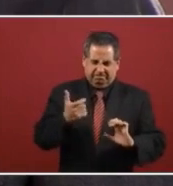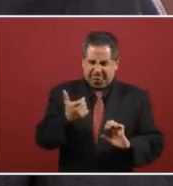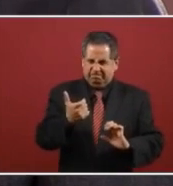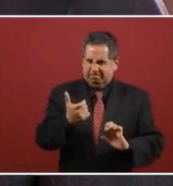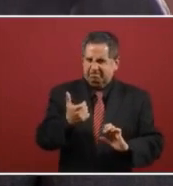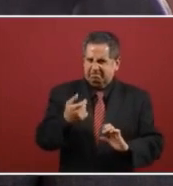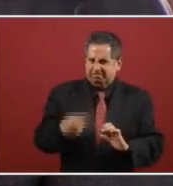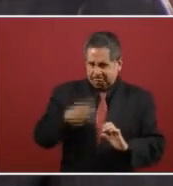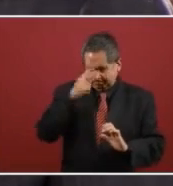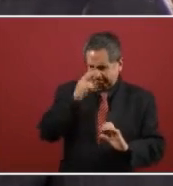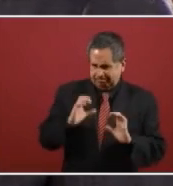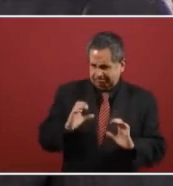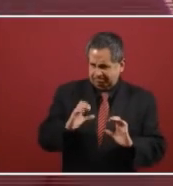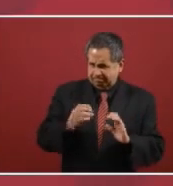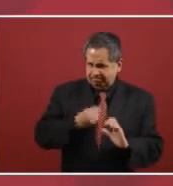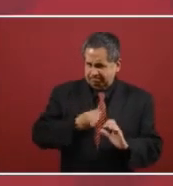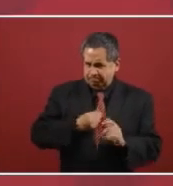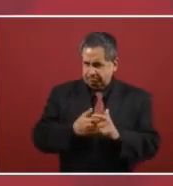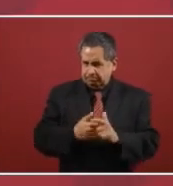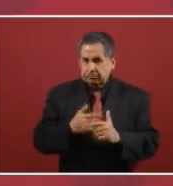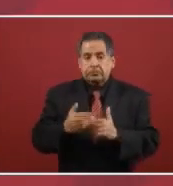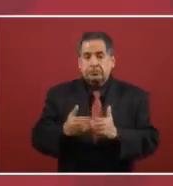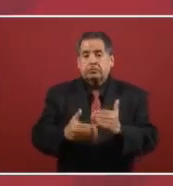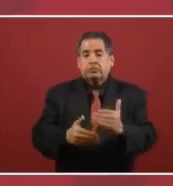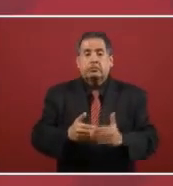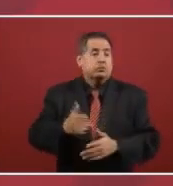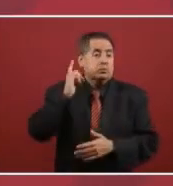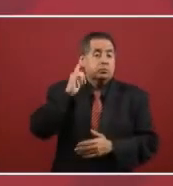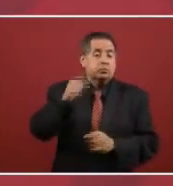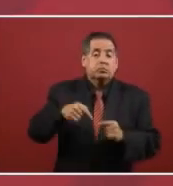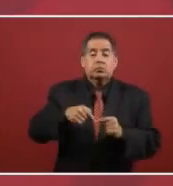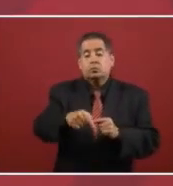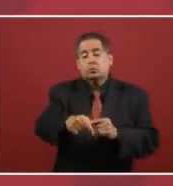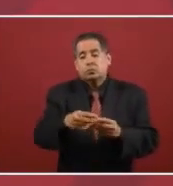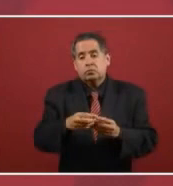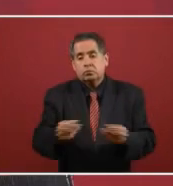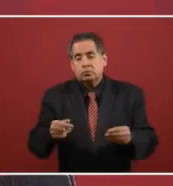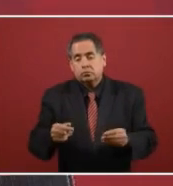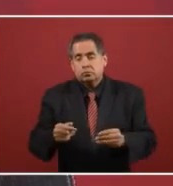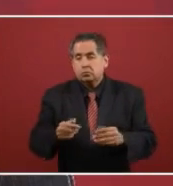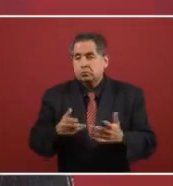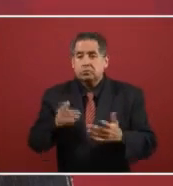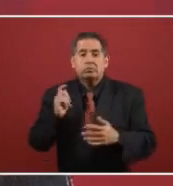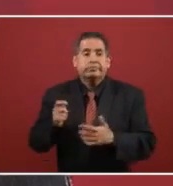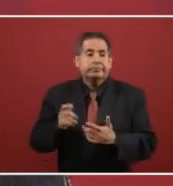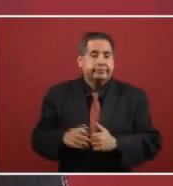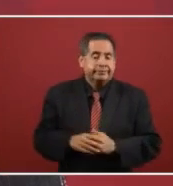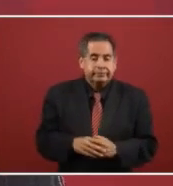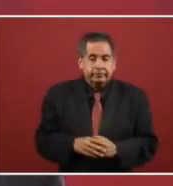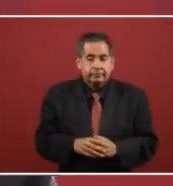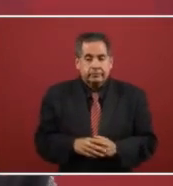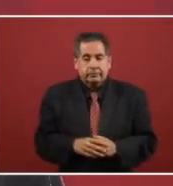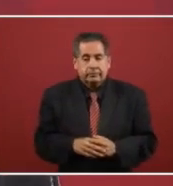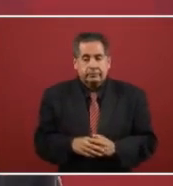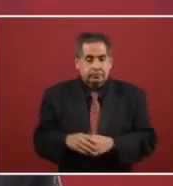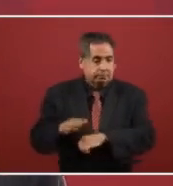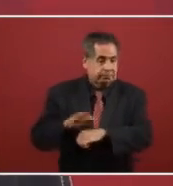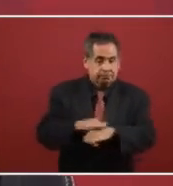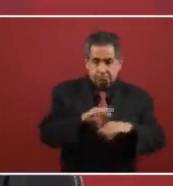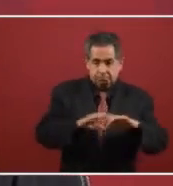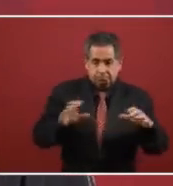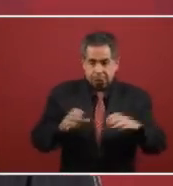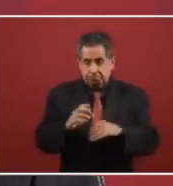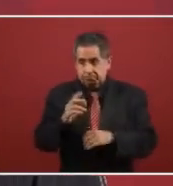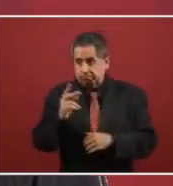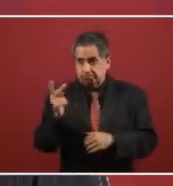y esperemos que and we ask you to soon se convoque you para que haya un